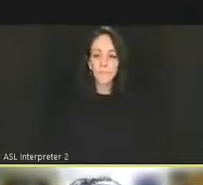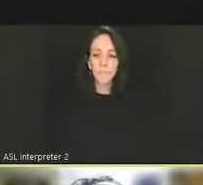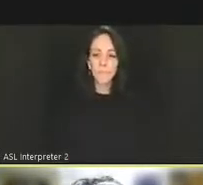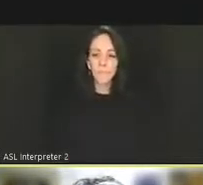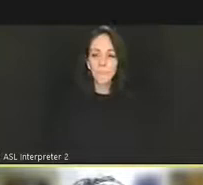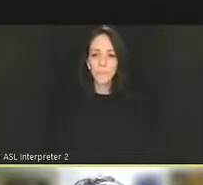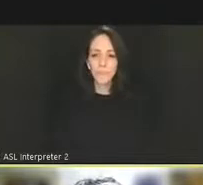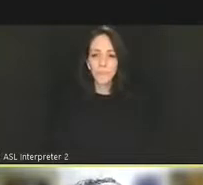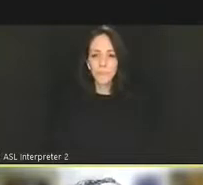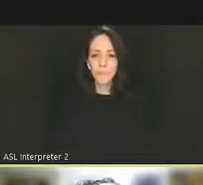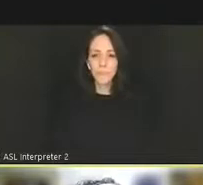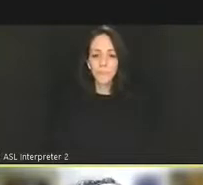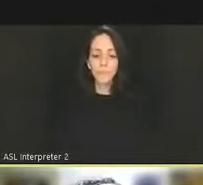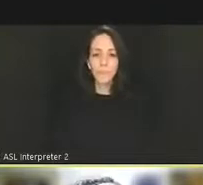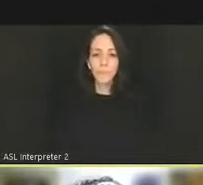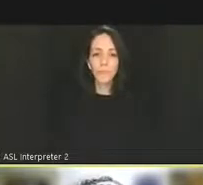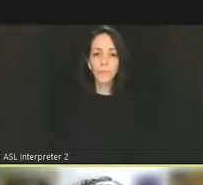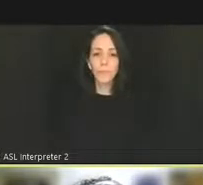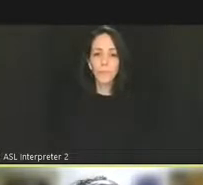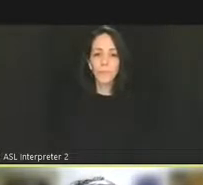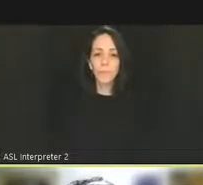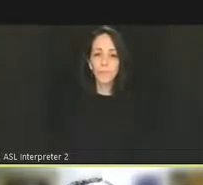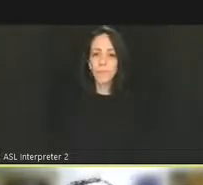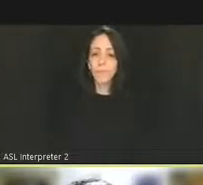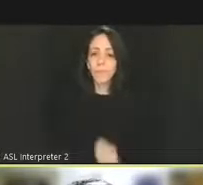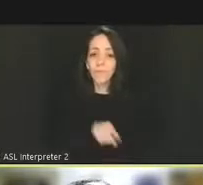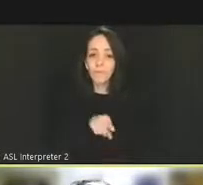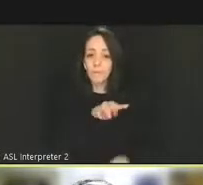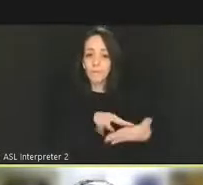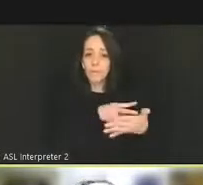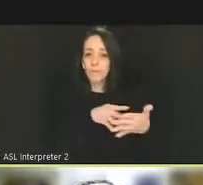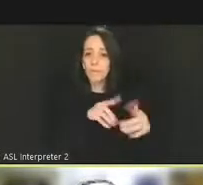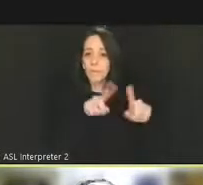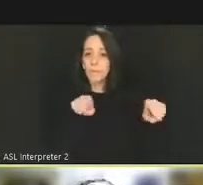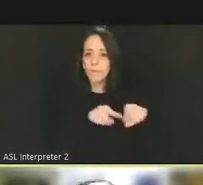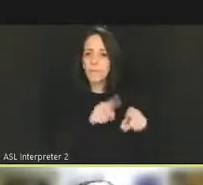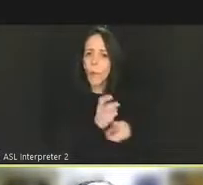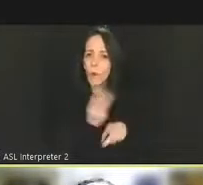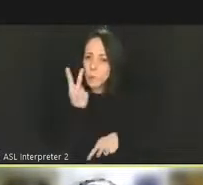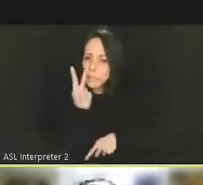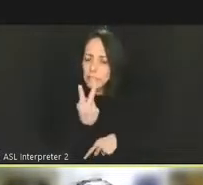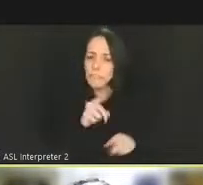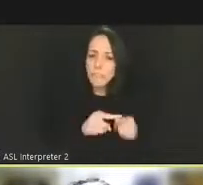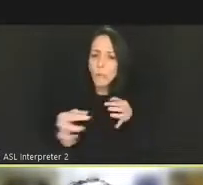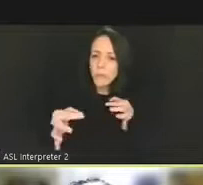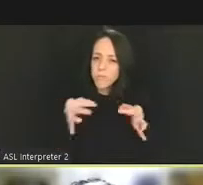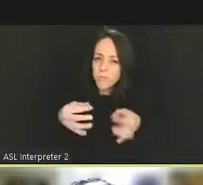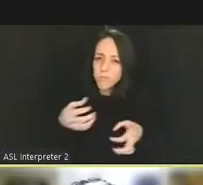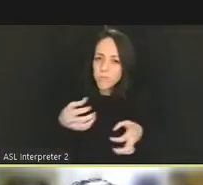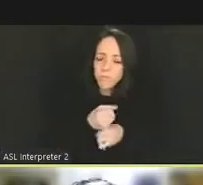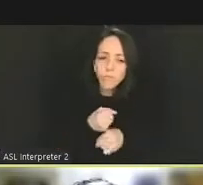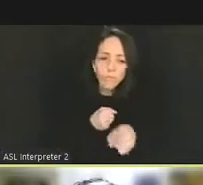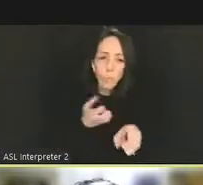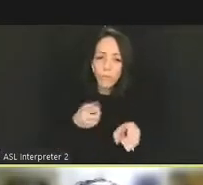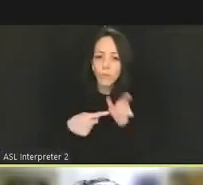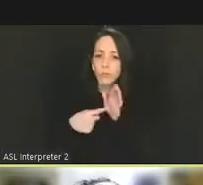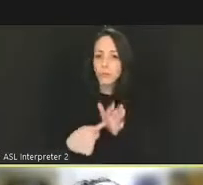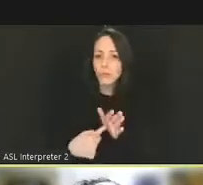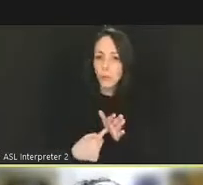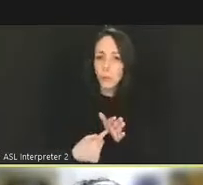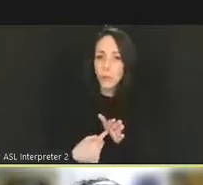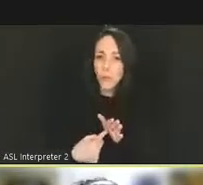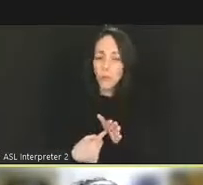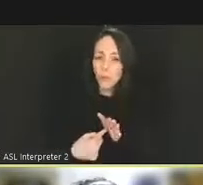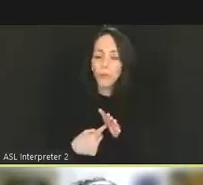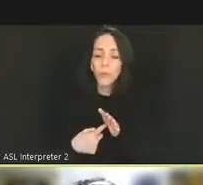So this is a little hard to see, but basically we just wanted to let you know where we are in the